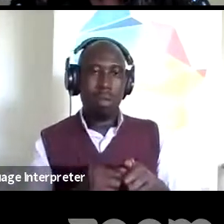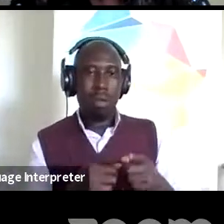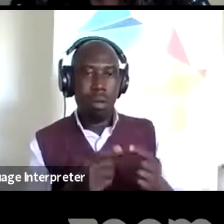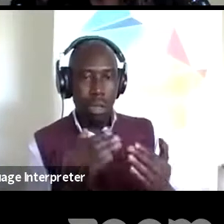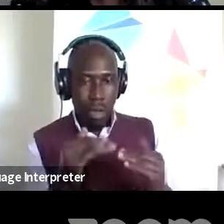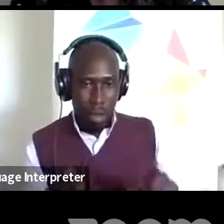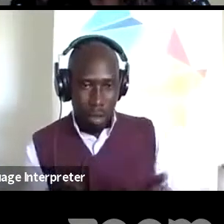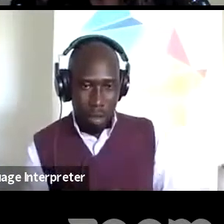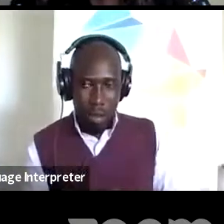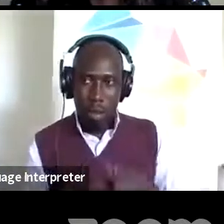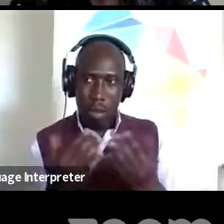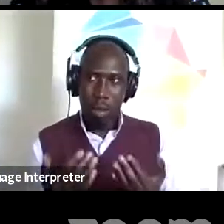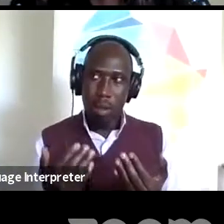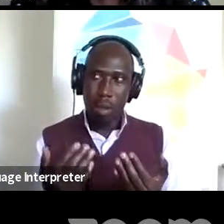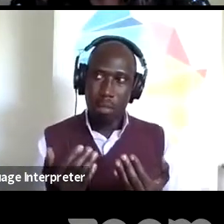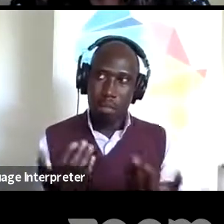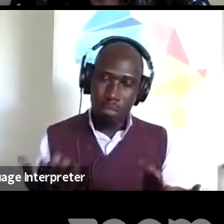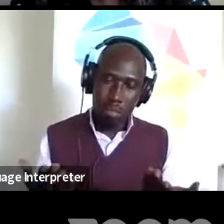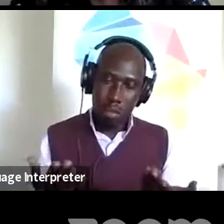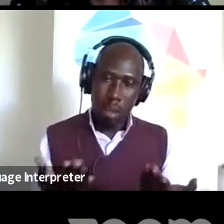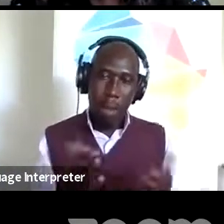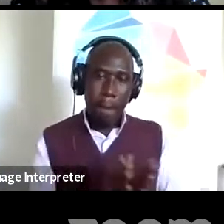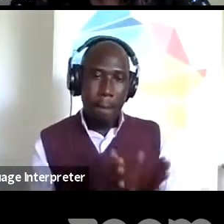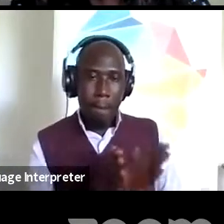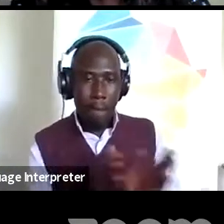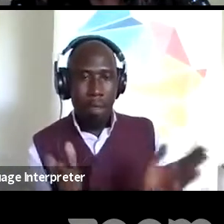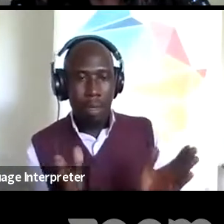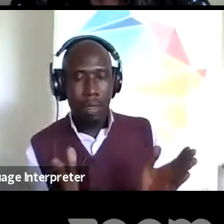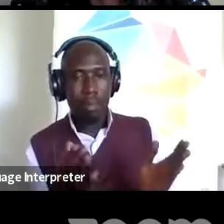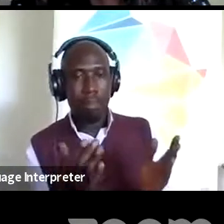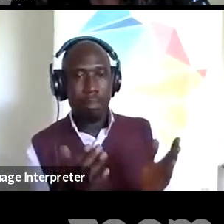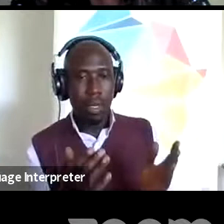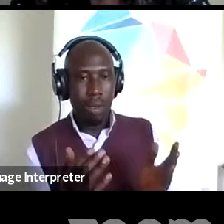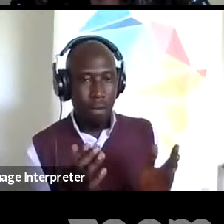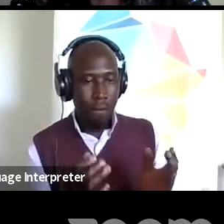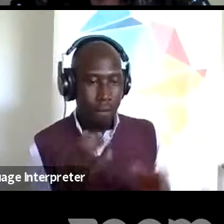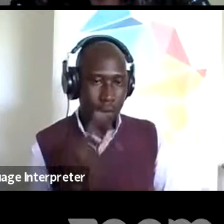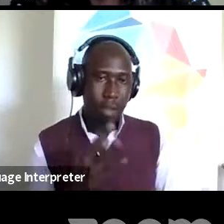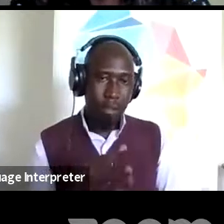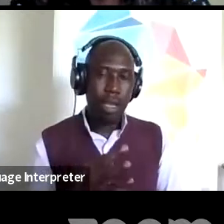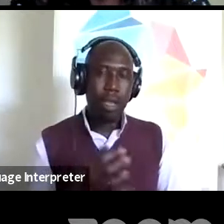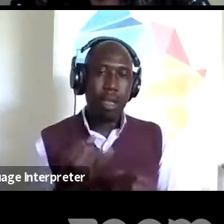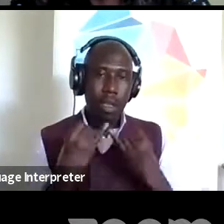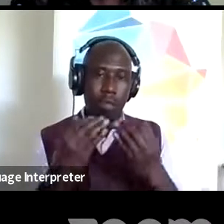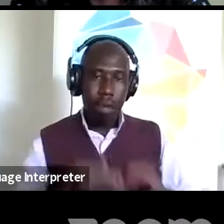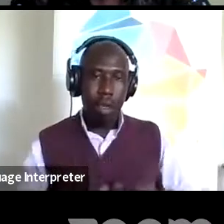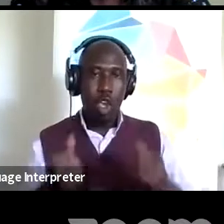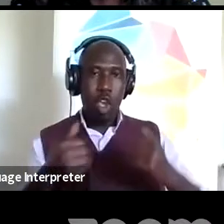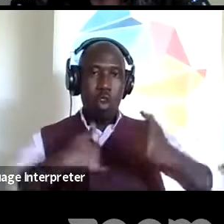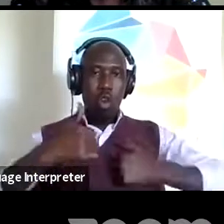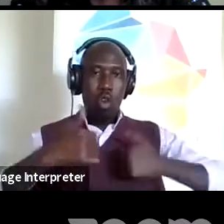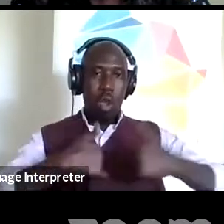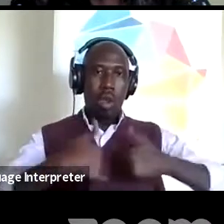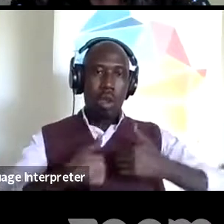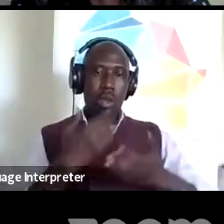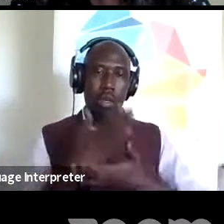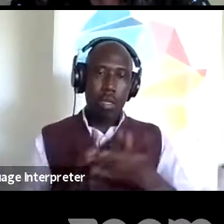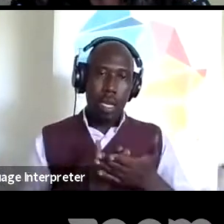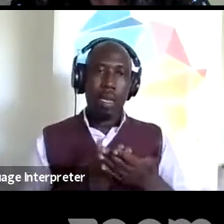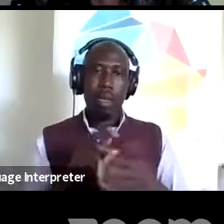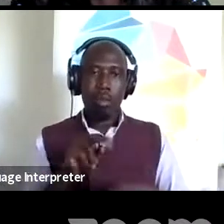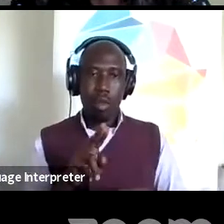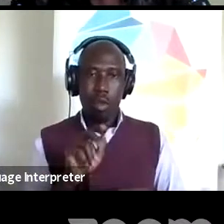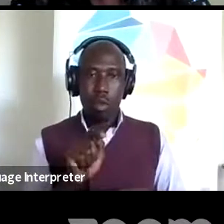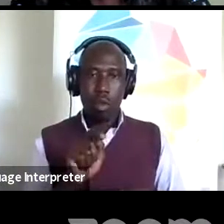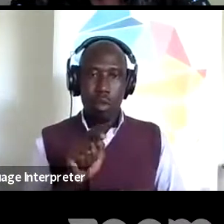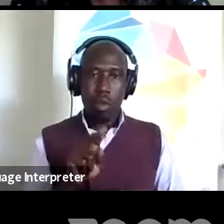also. Apparently, it was publishing false information. In Rwanda, some YouTube bloggers and commentators were arrested for using